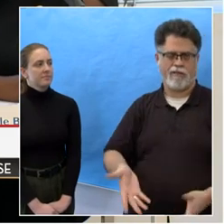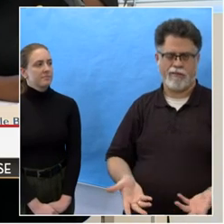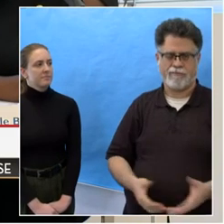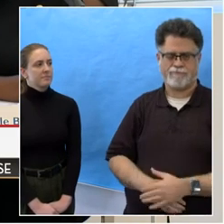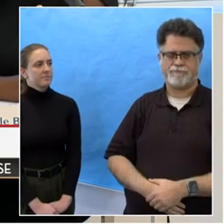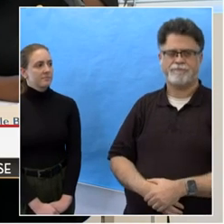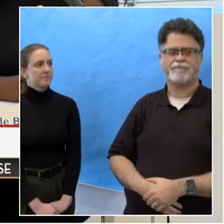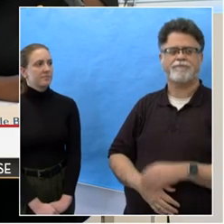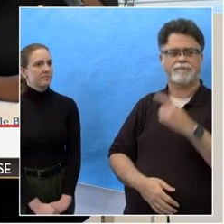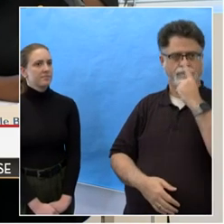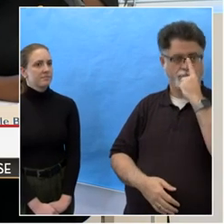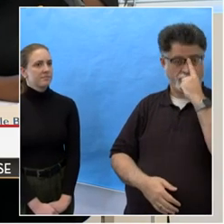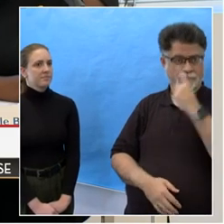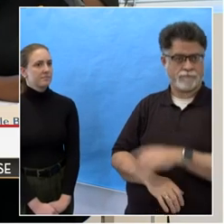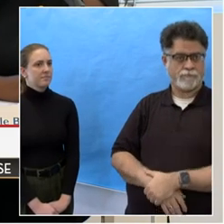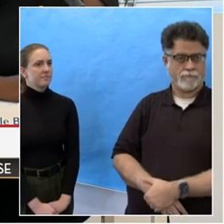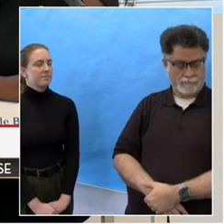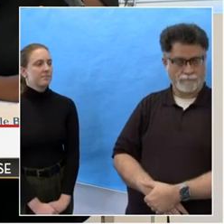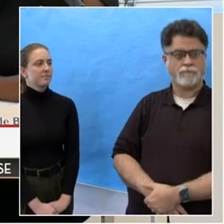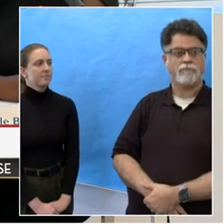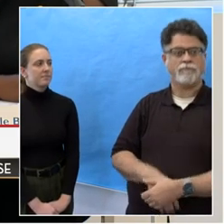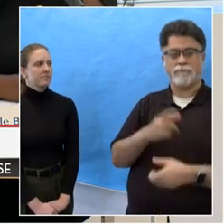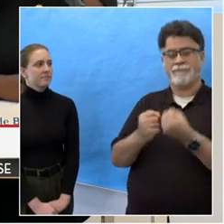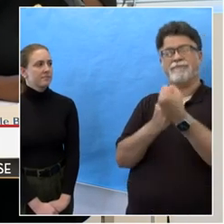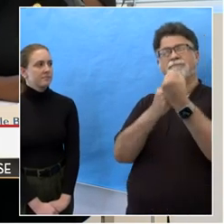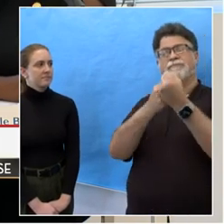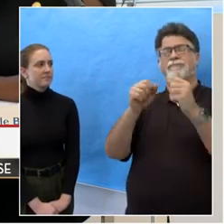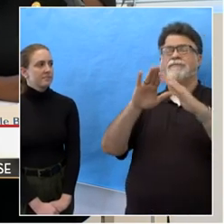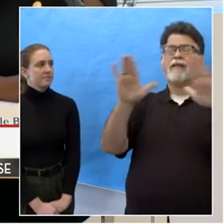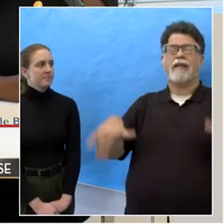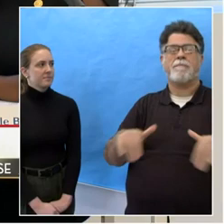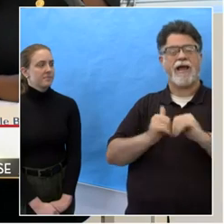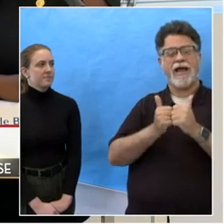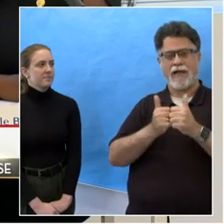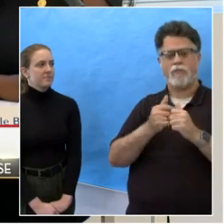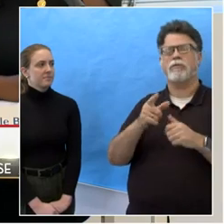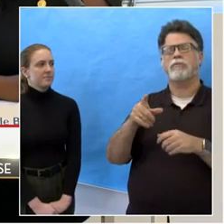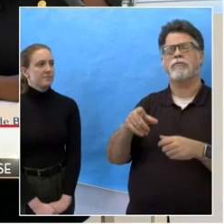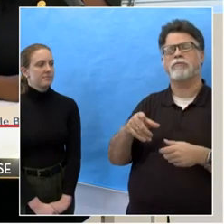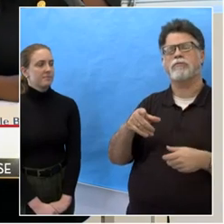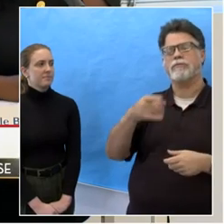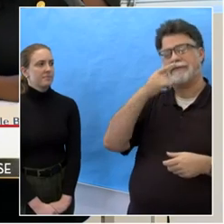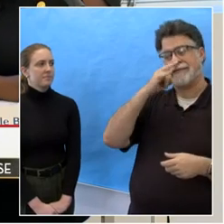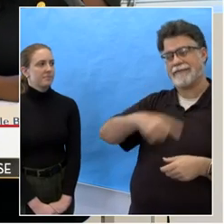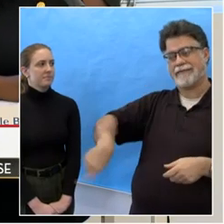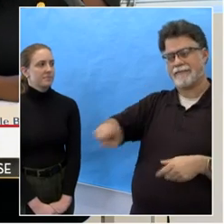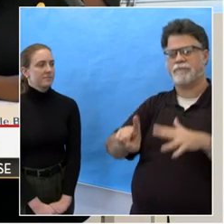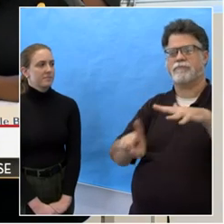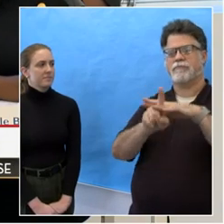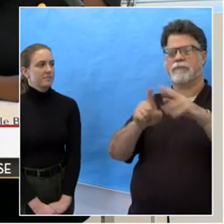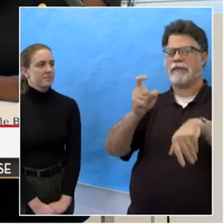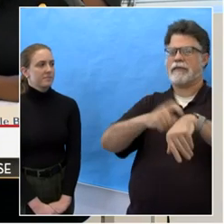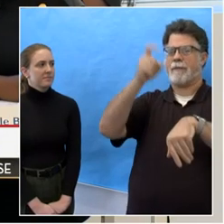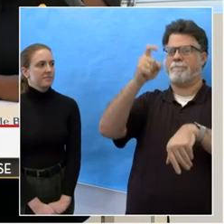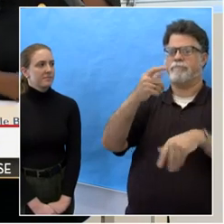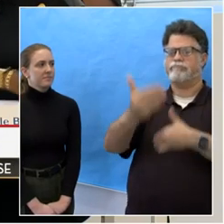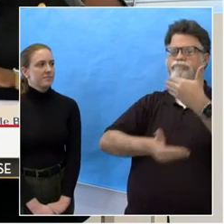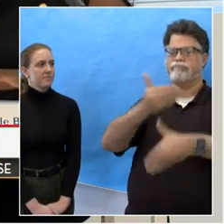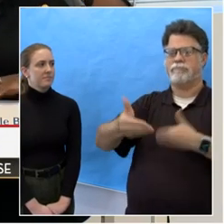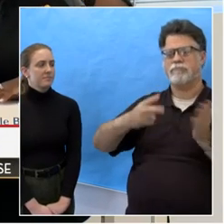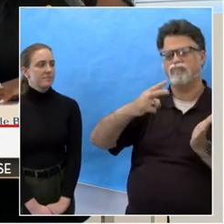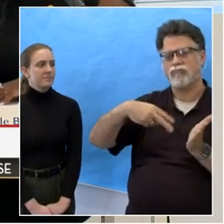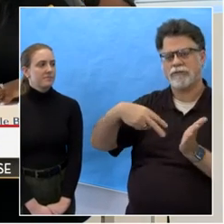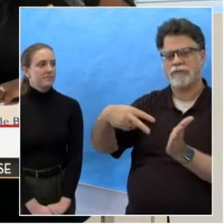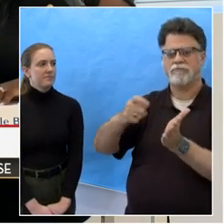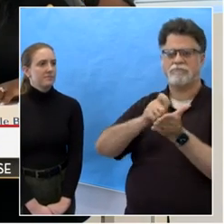to have had enough food to eat and sleep the night before. And it doesn't work if our students don't feel safe. It doesn't work